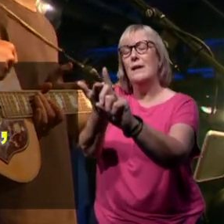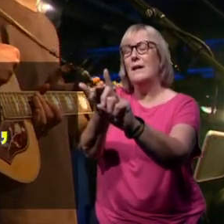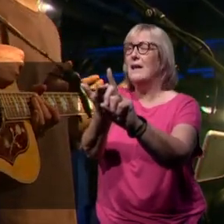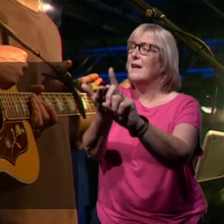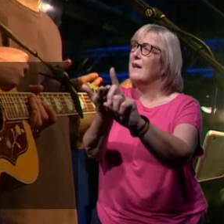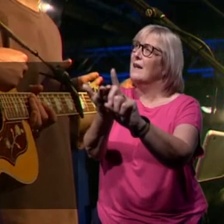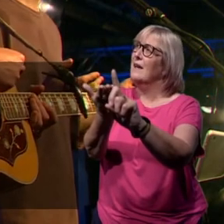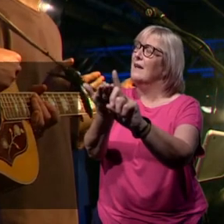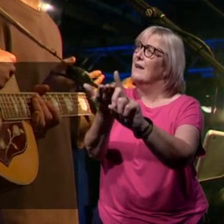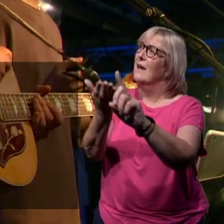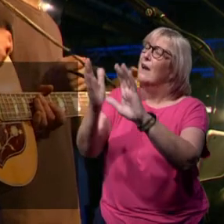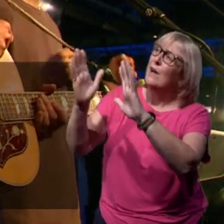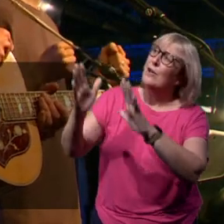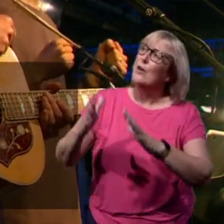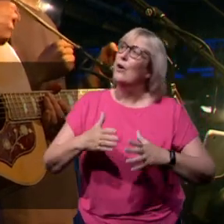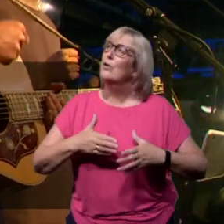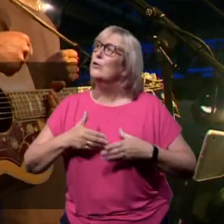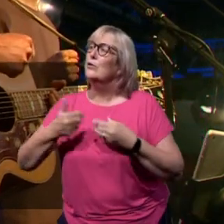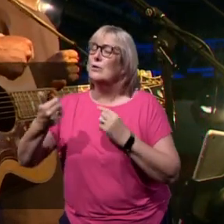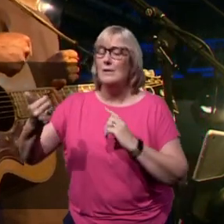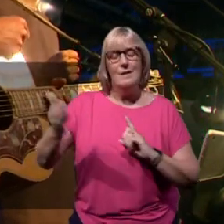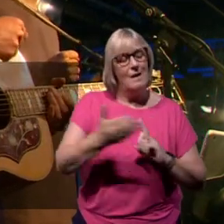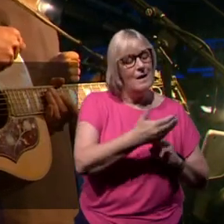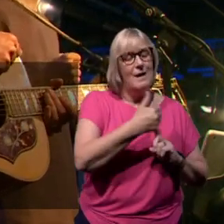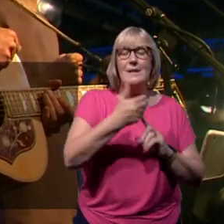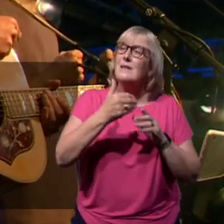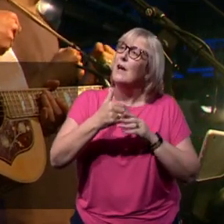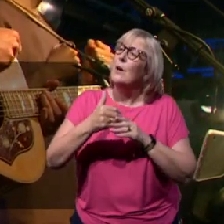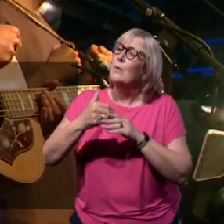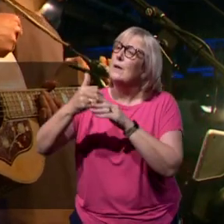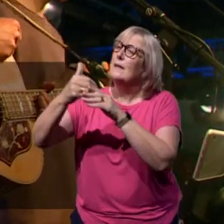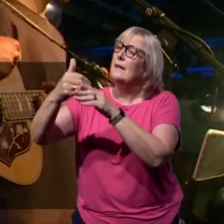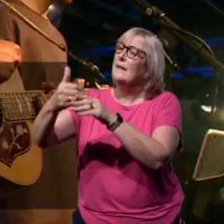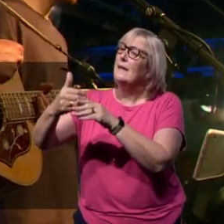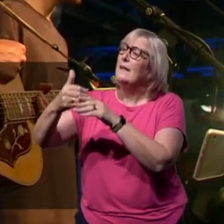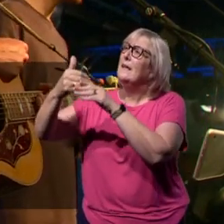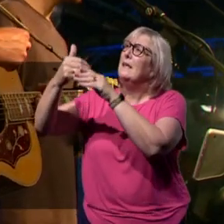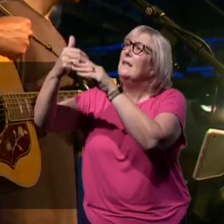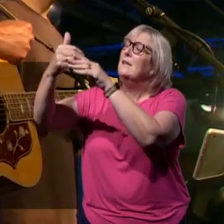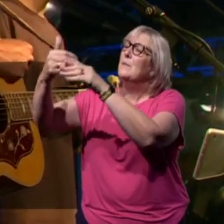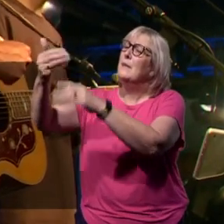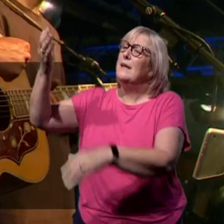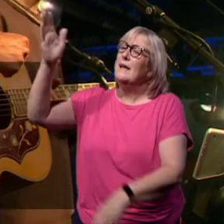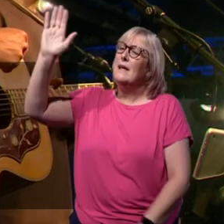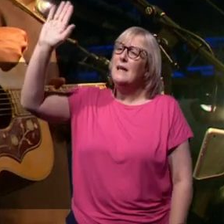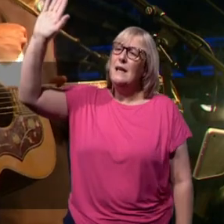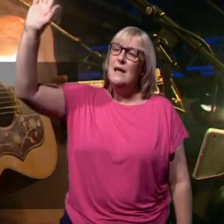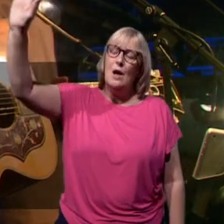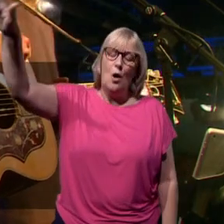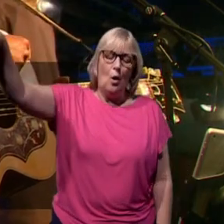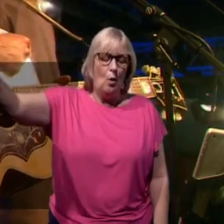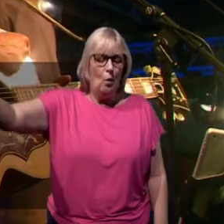follows me. Your goodness will lead me